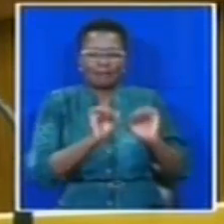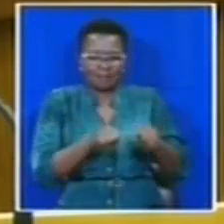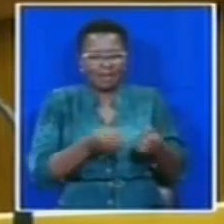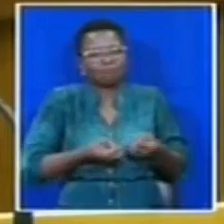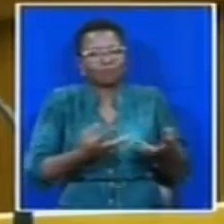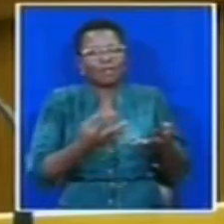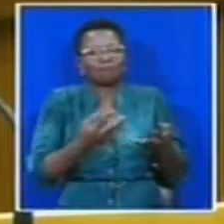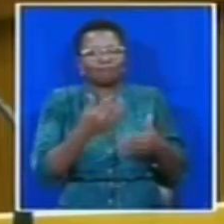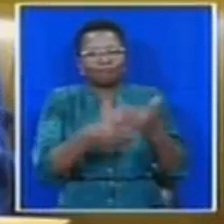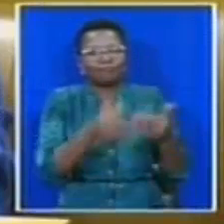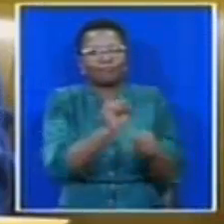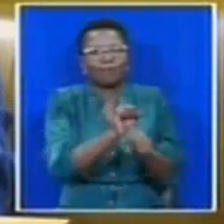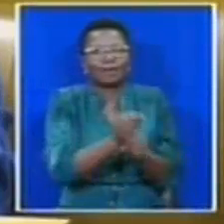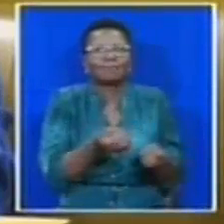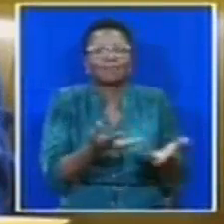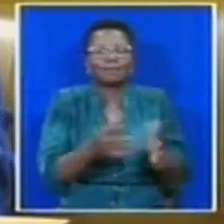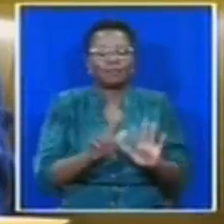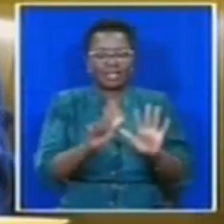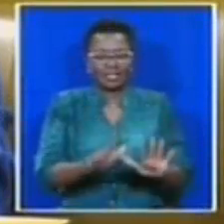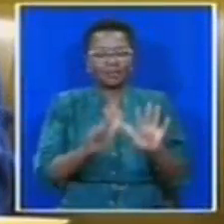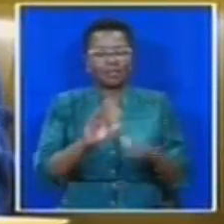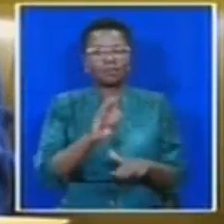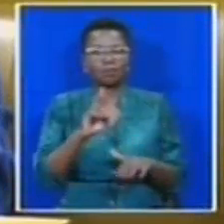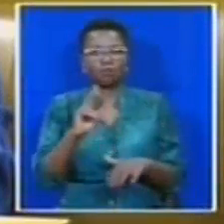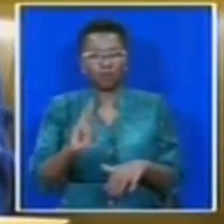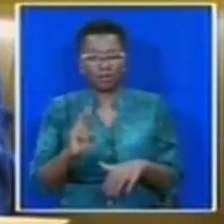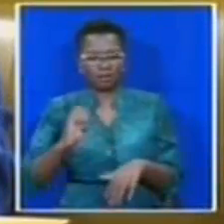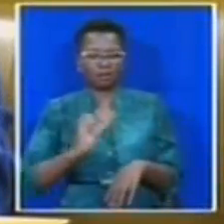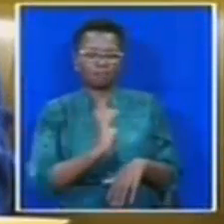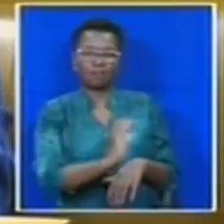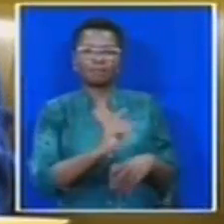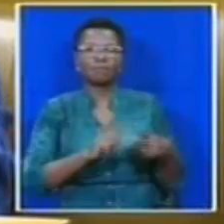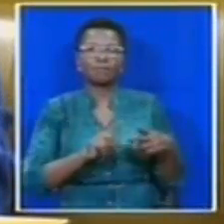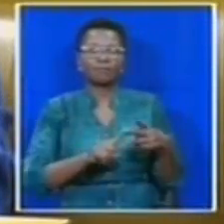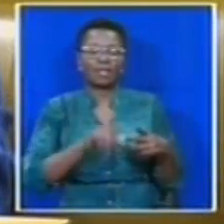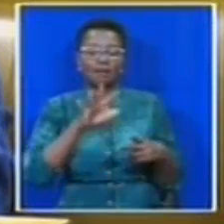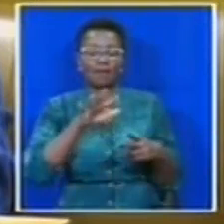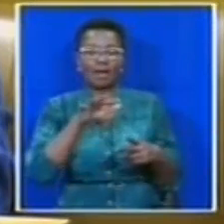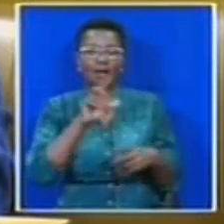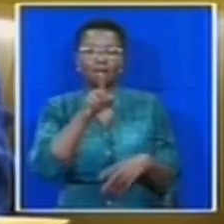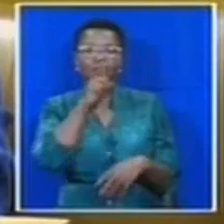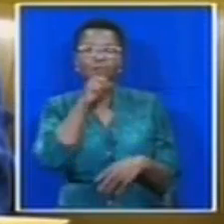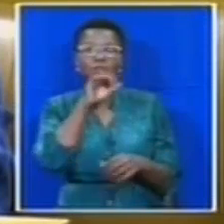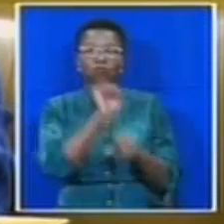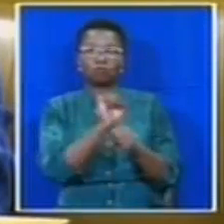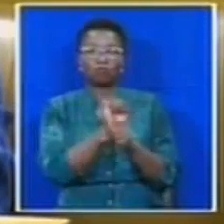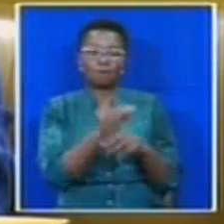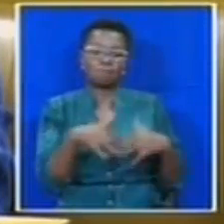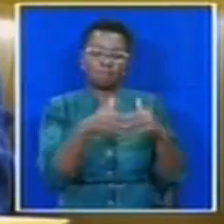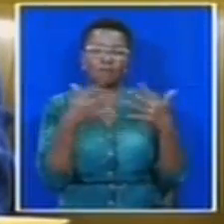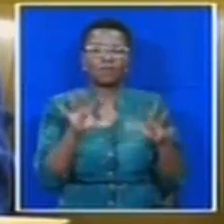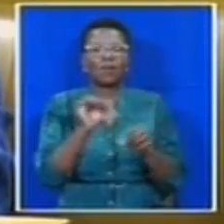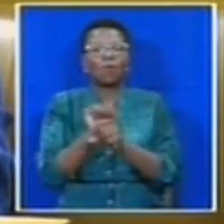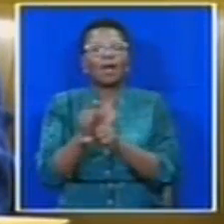seekers. Some 17 billion rands worth of investment and 5,000 jobs have been unlocked in the oceans